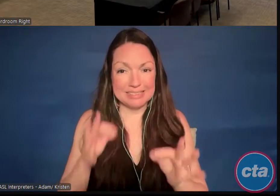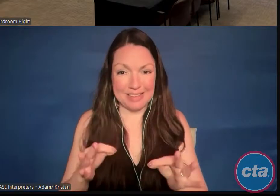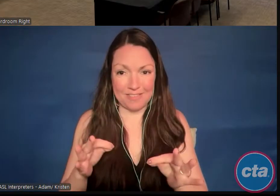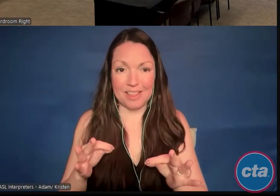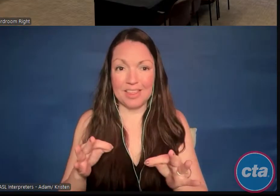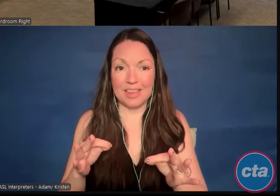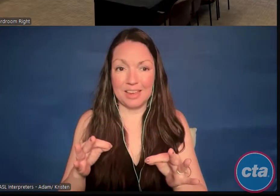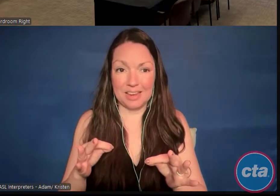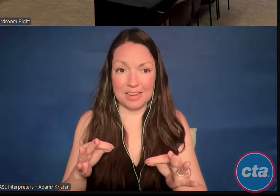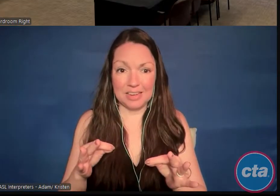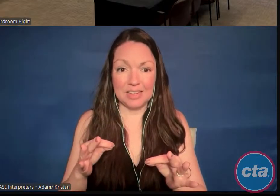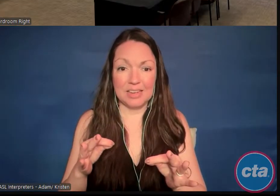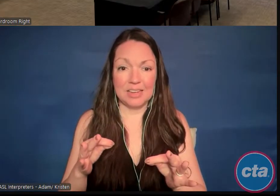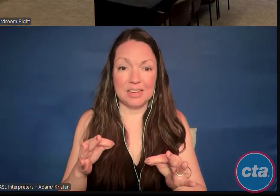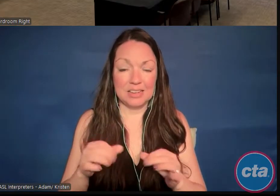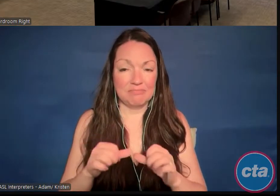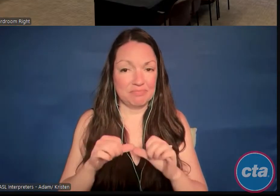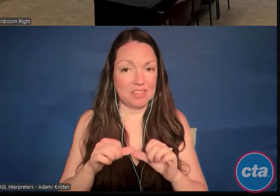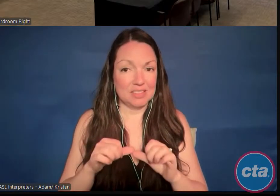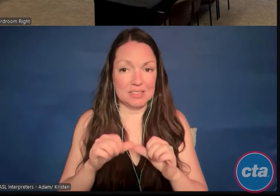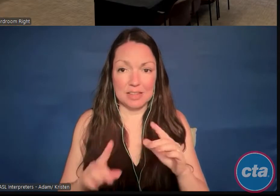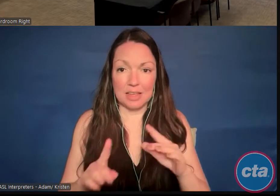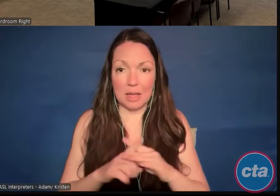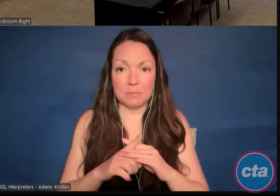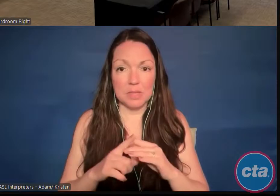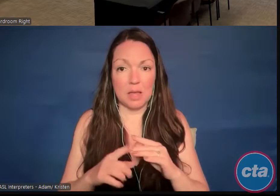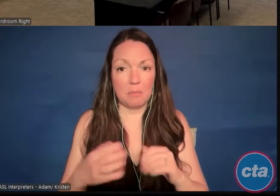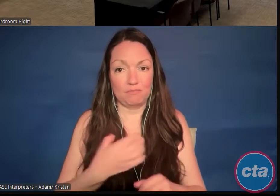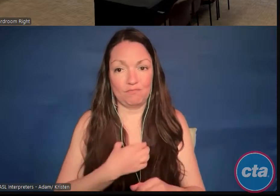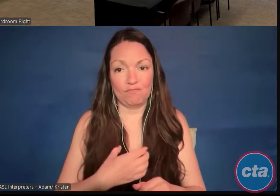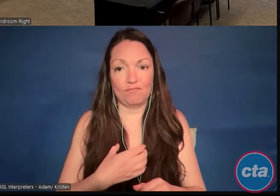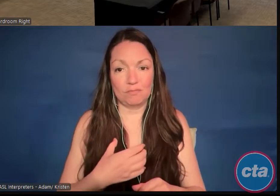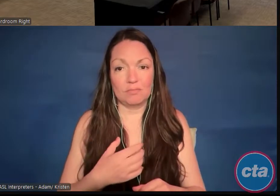that consistently comes up in conversations.